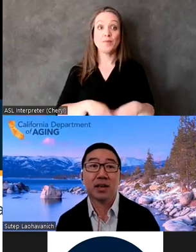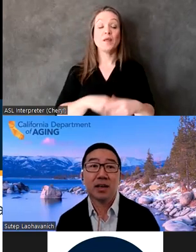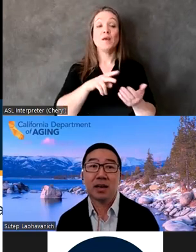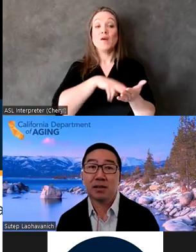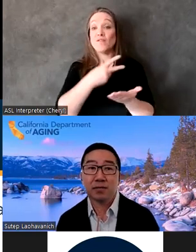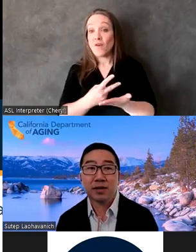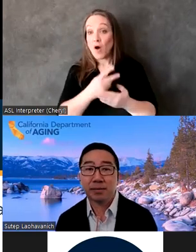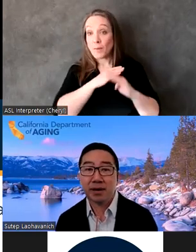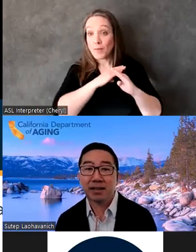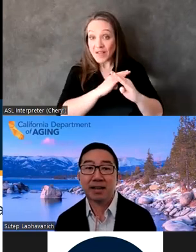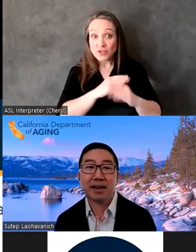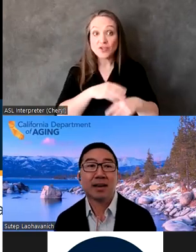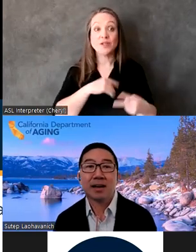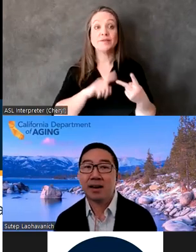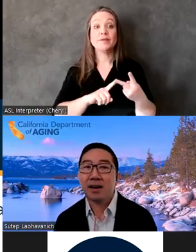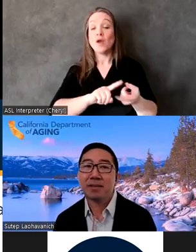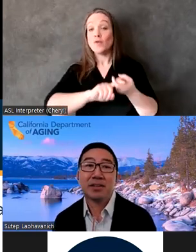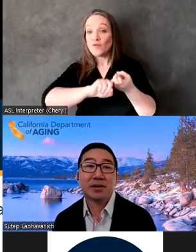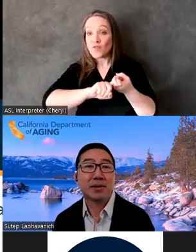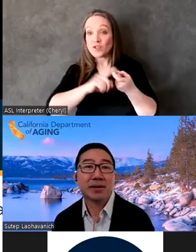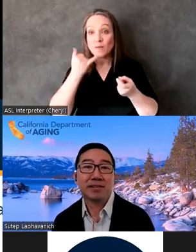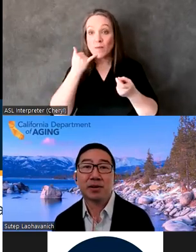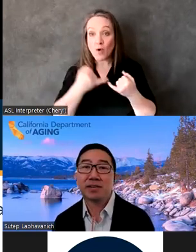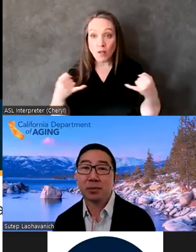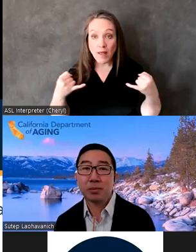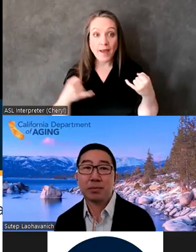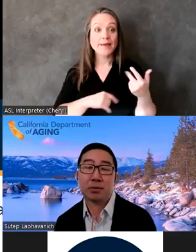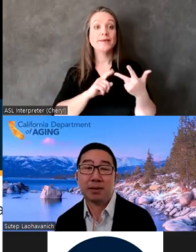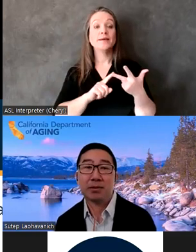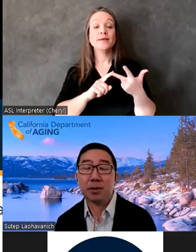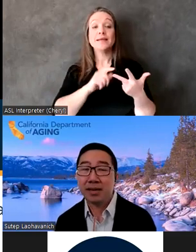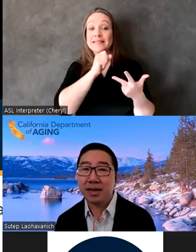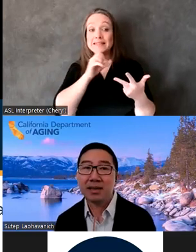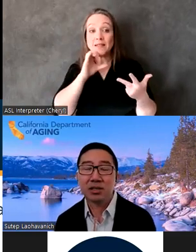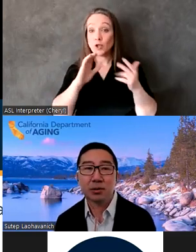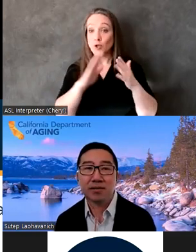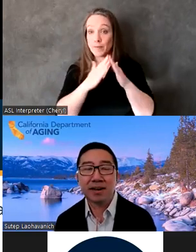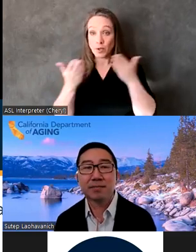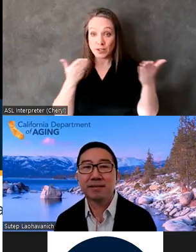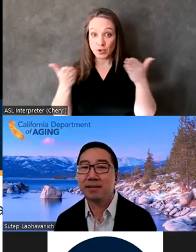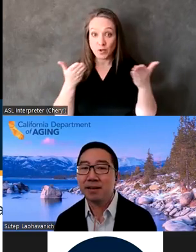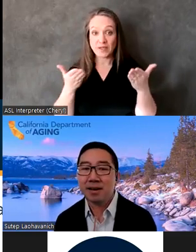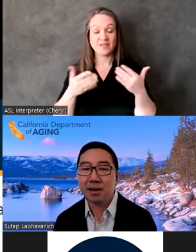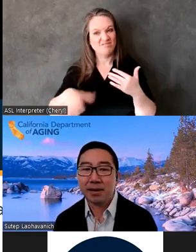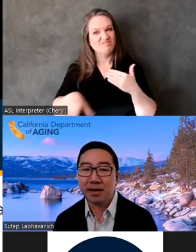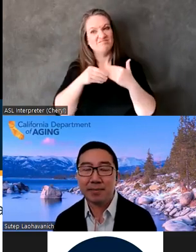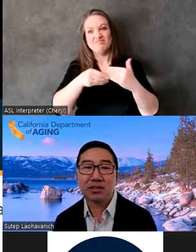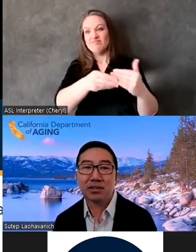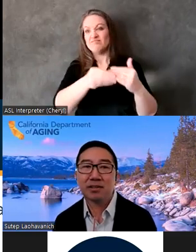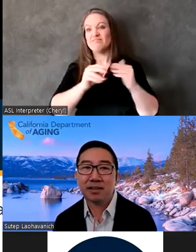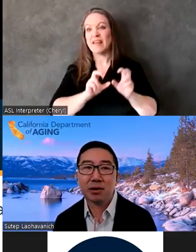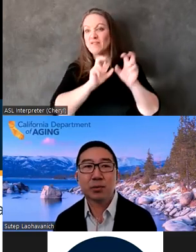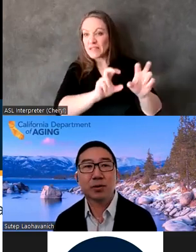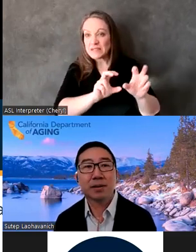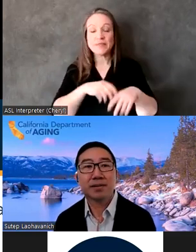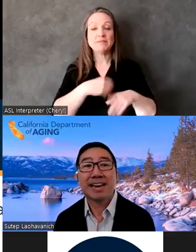prevention, the friendship hotline, the senior community service employment program. So additional investments and expansions